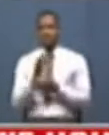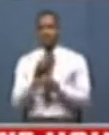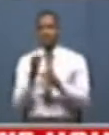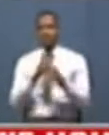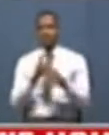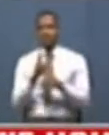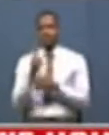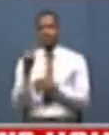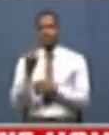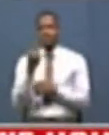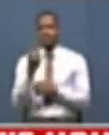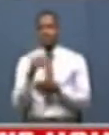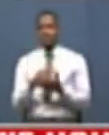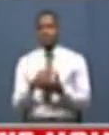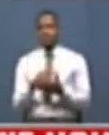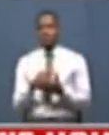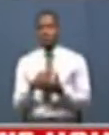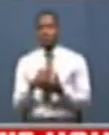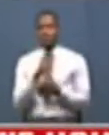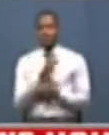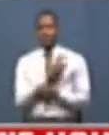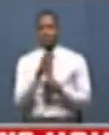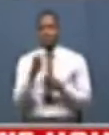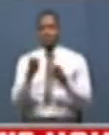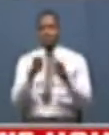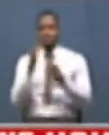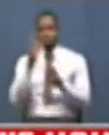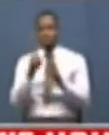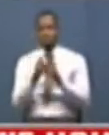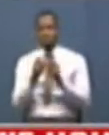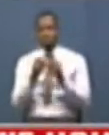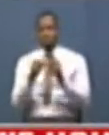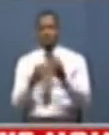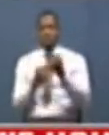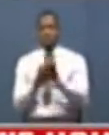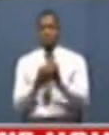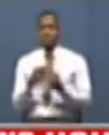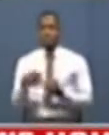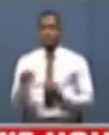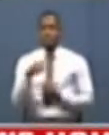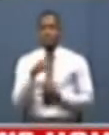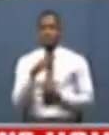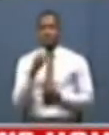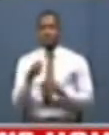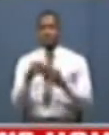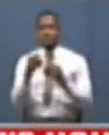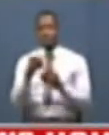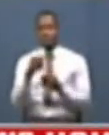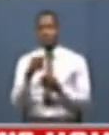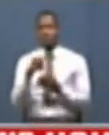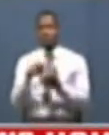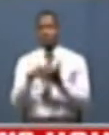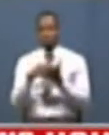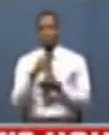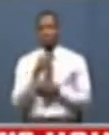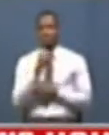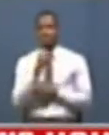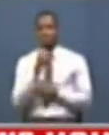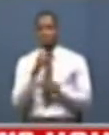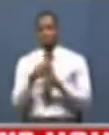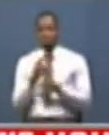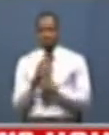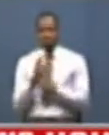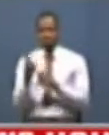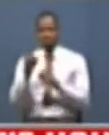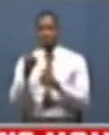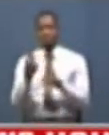work. The police administration will strive to support you by giving you the requisite tools to effectively carry out